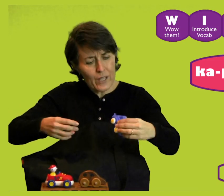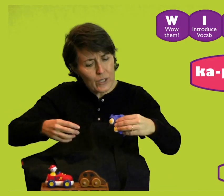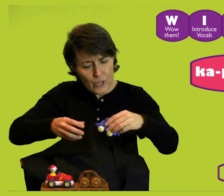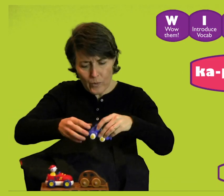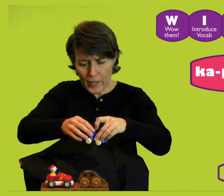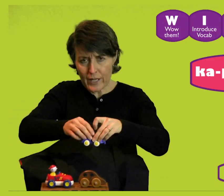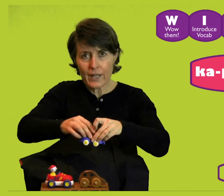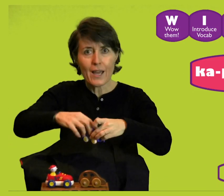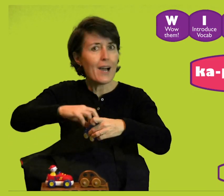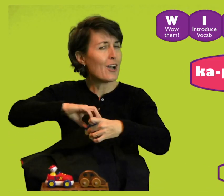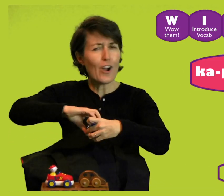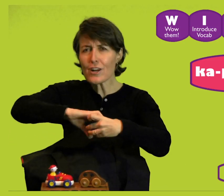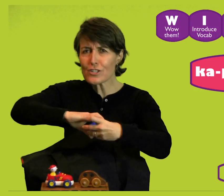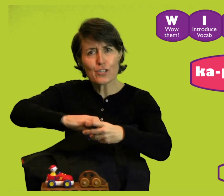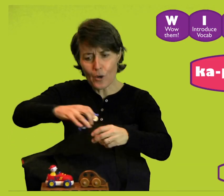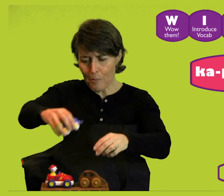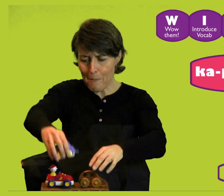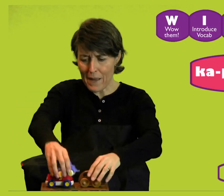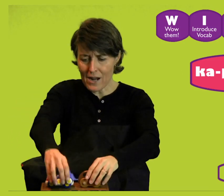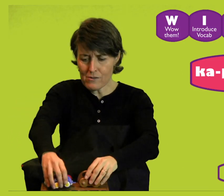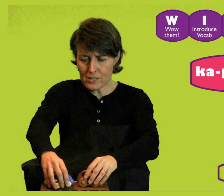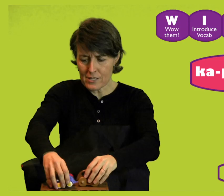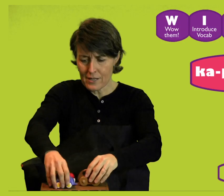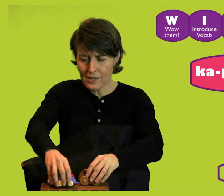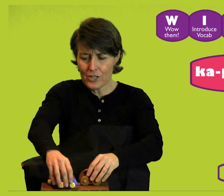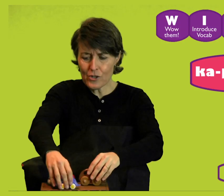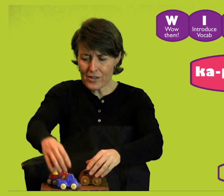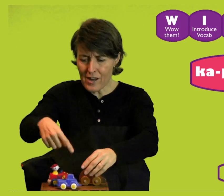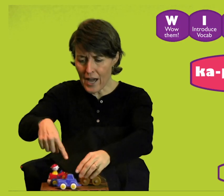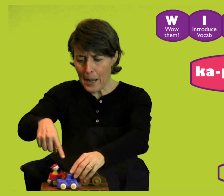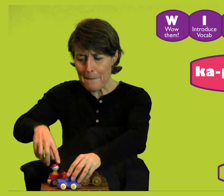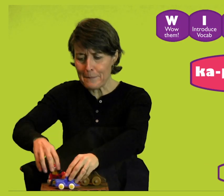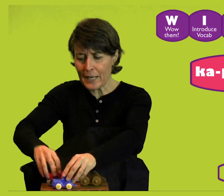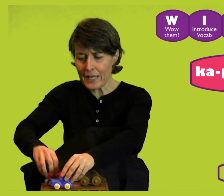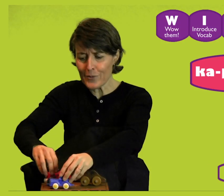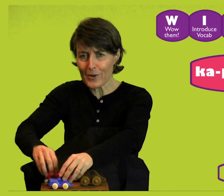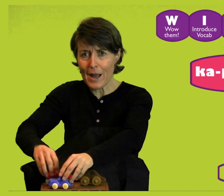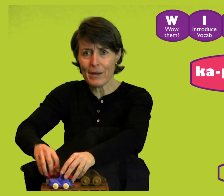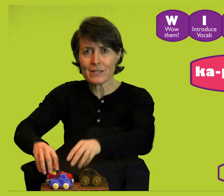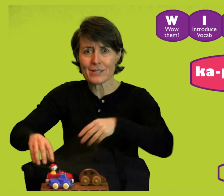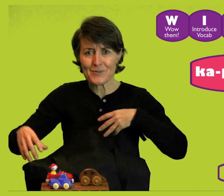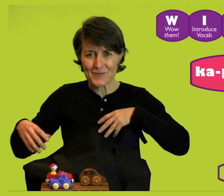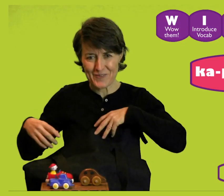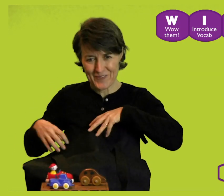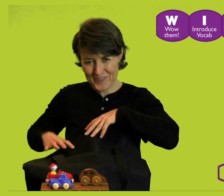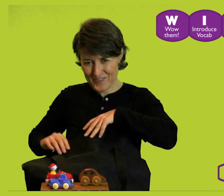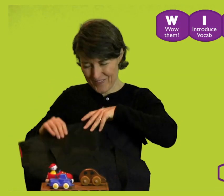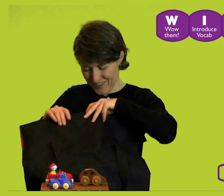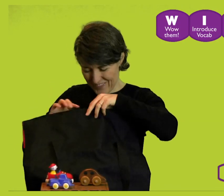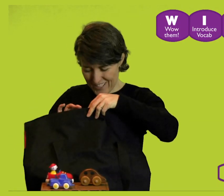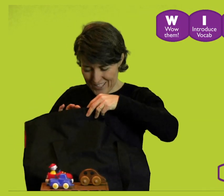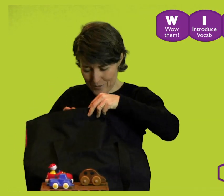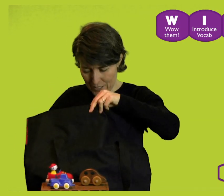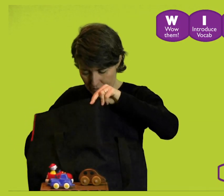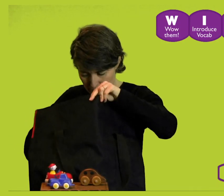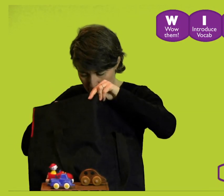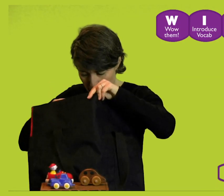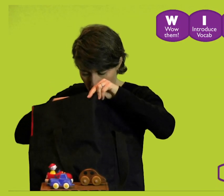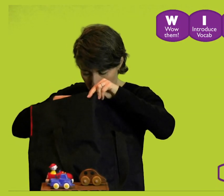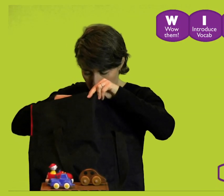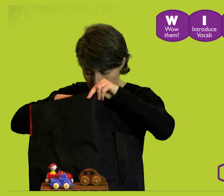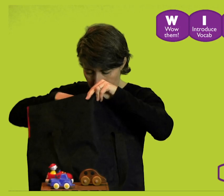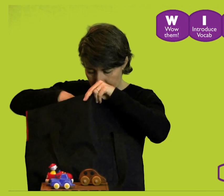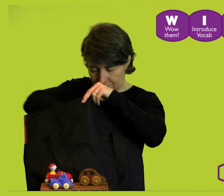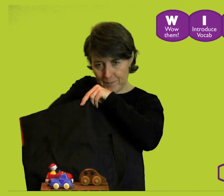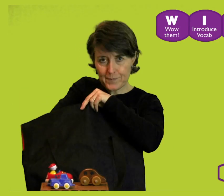What are you doing? Cars don't bounce. You're not a bunny rabbit. Let's see what else.